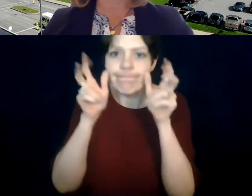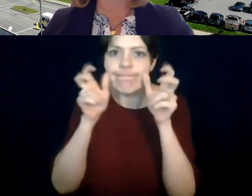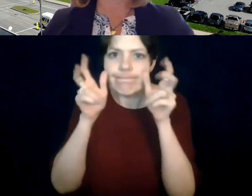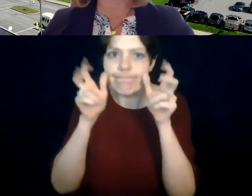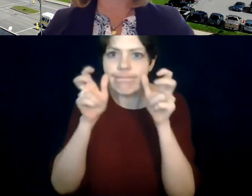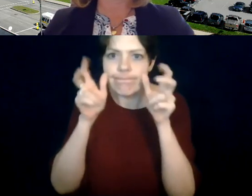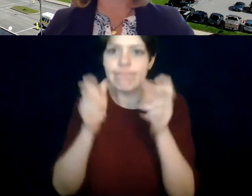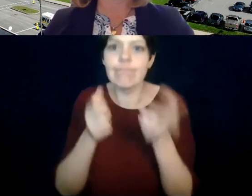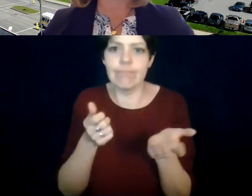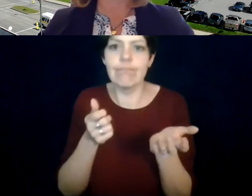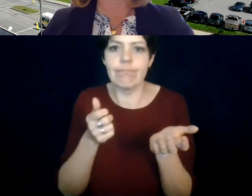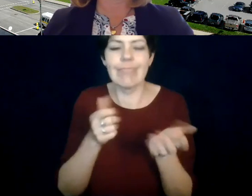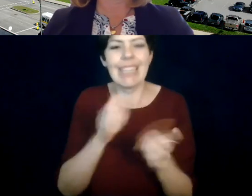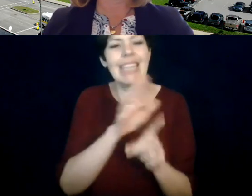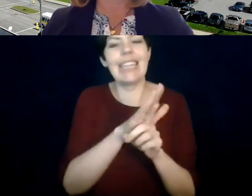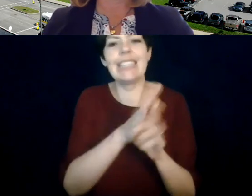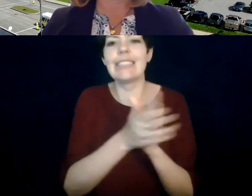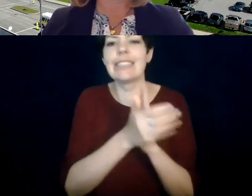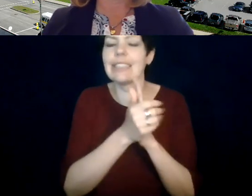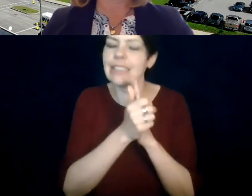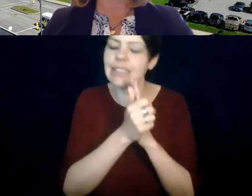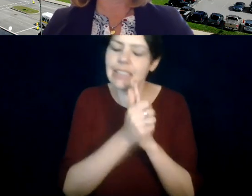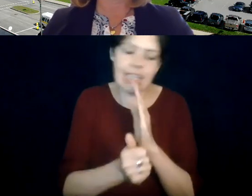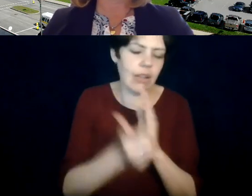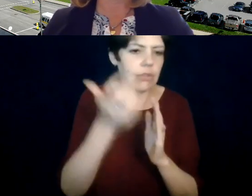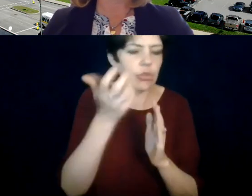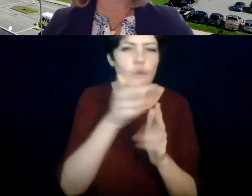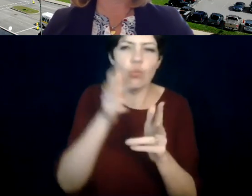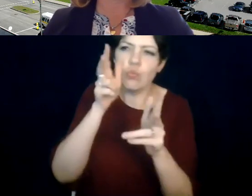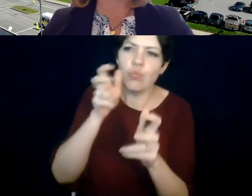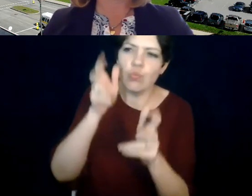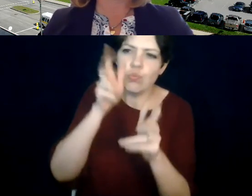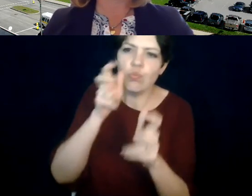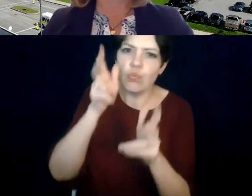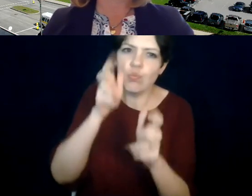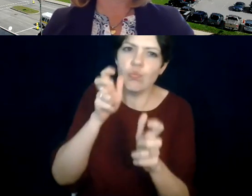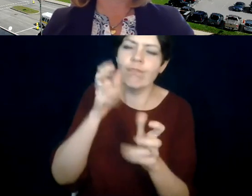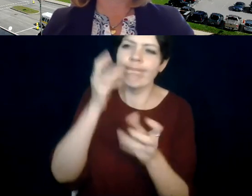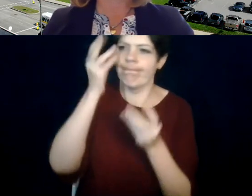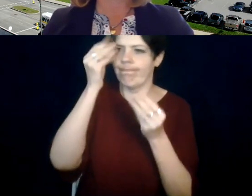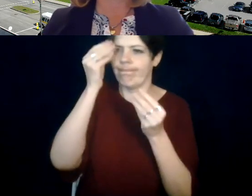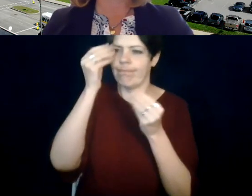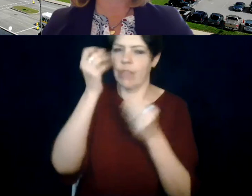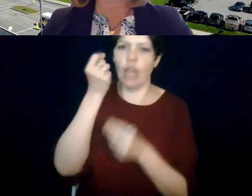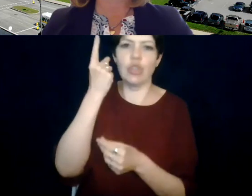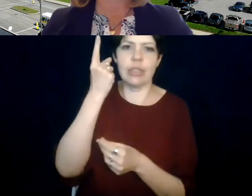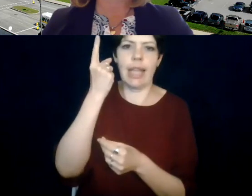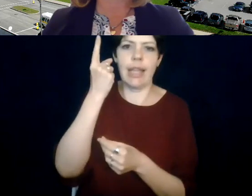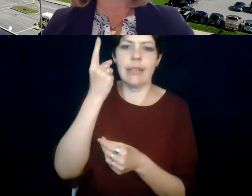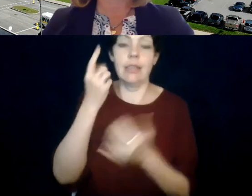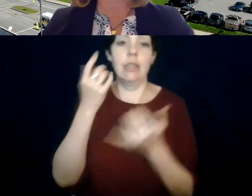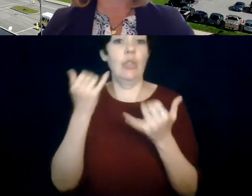he does is able to listen and understand. And as Lisa mentioned, in today's culture,